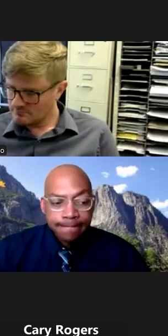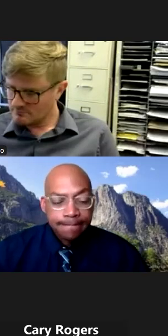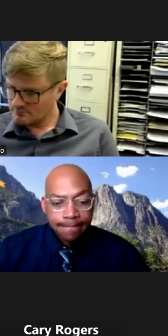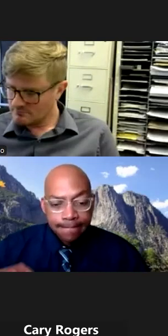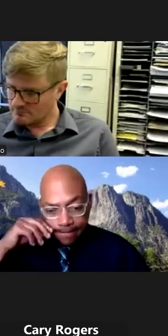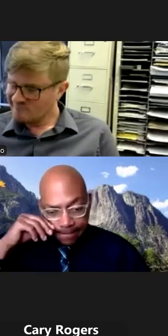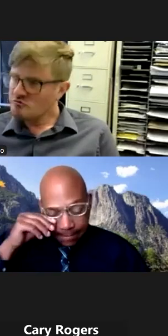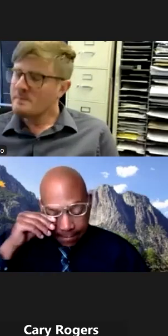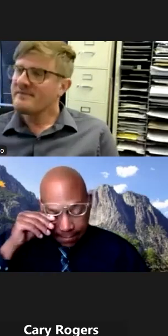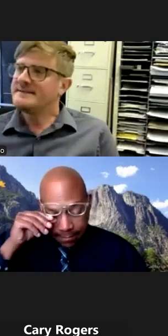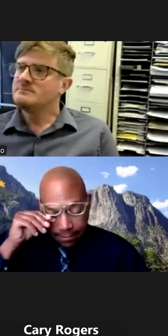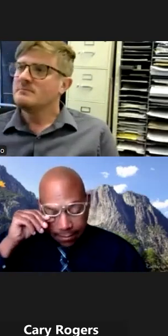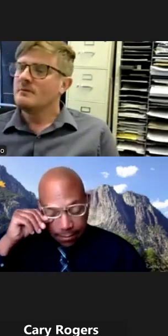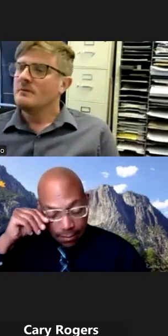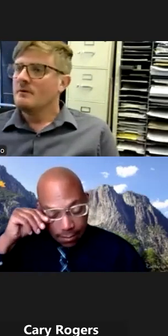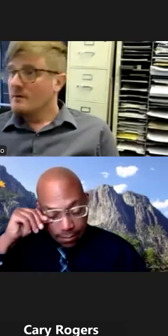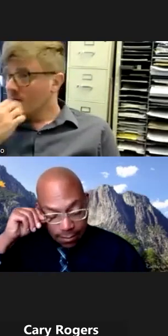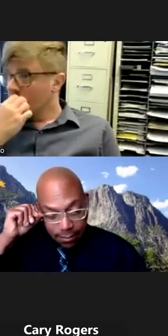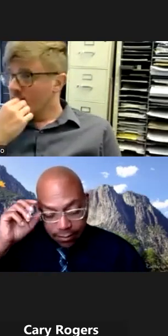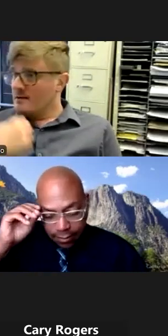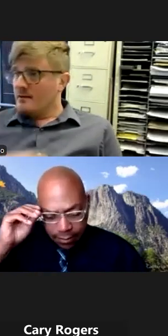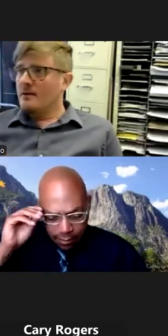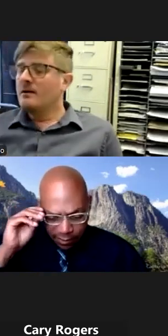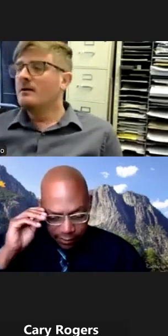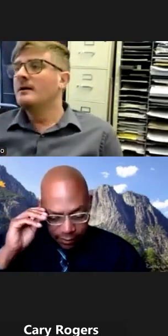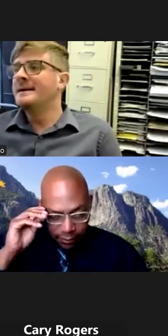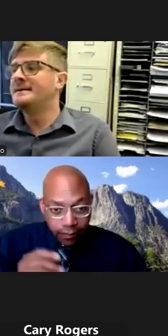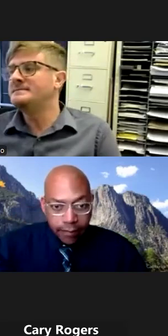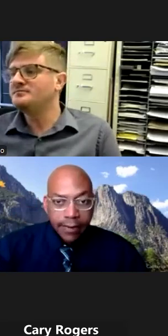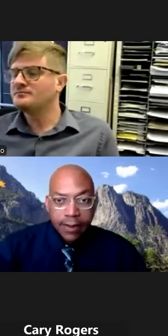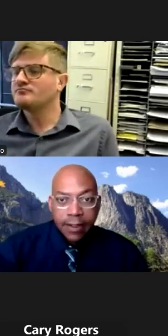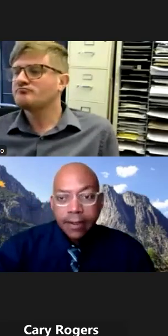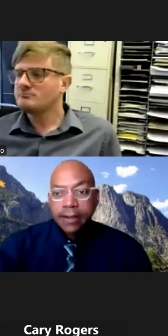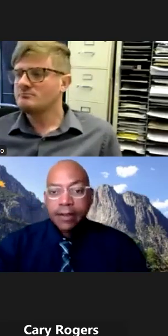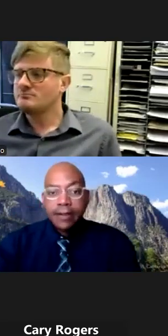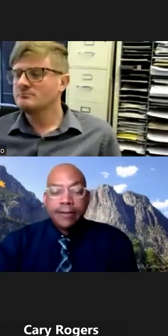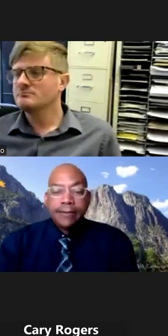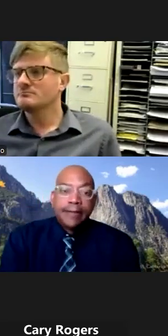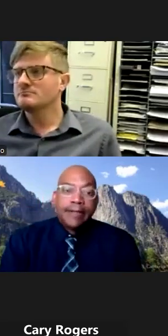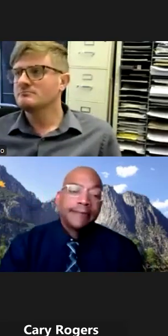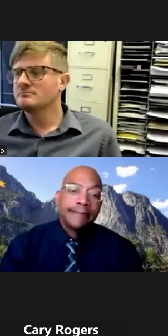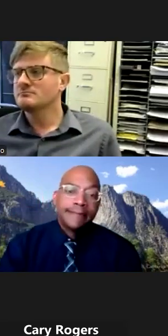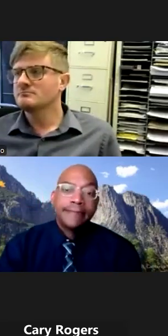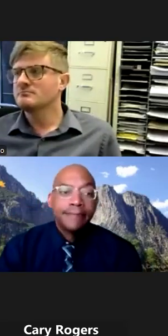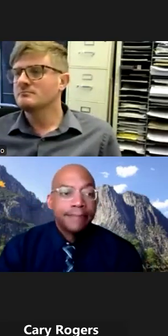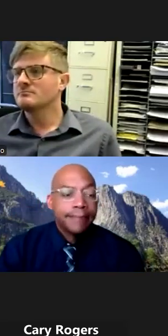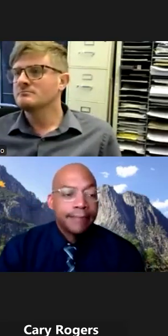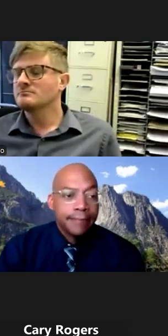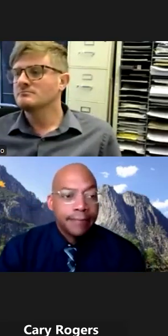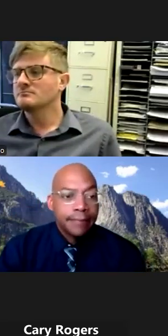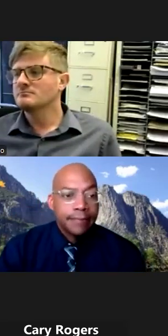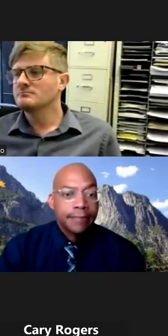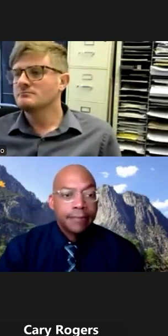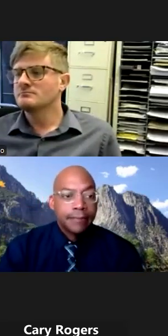listing. But yeah, from what we heard, this is a challenge for a lot of providers. Yeah. And I just have one more comment related to that.